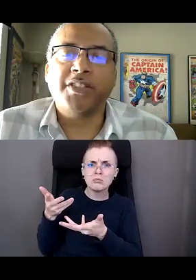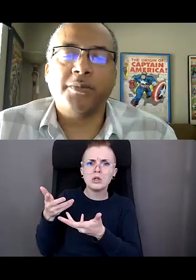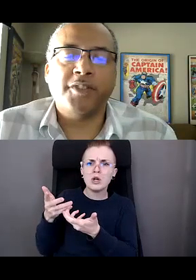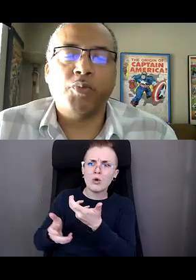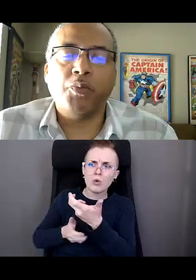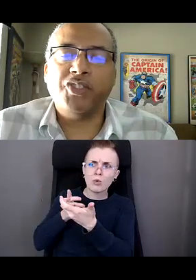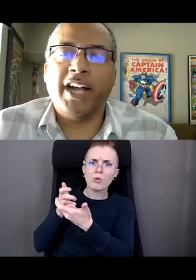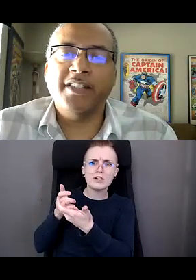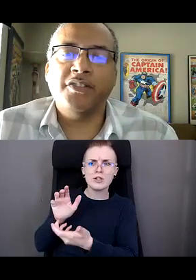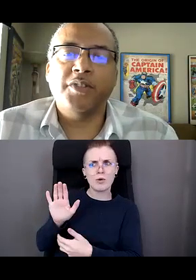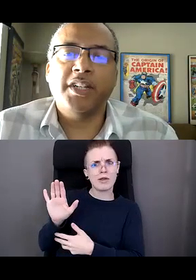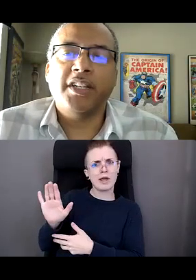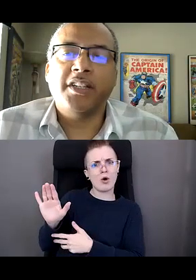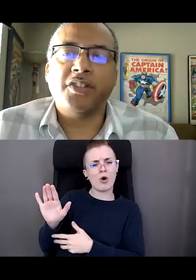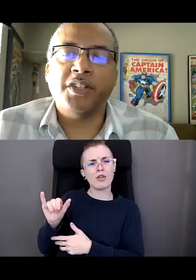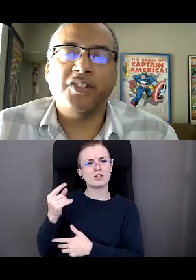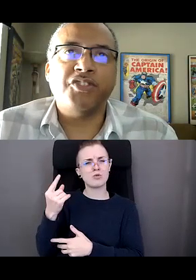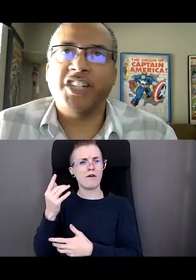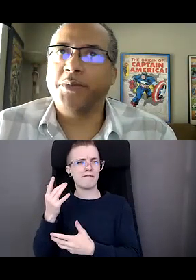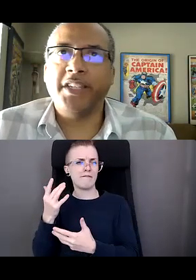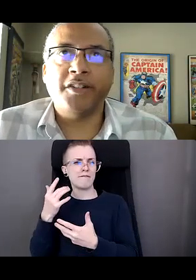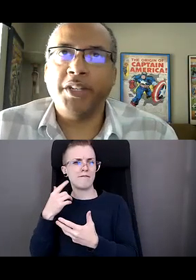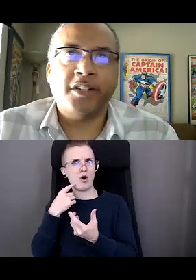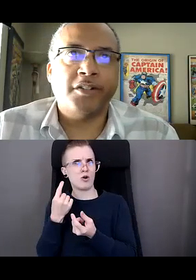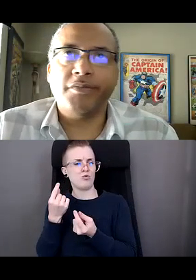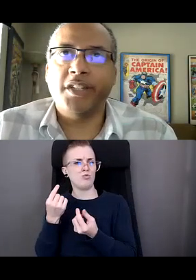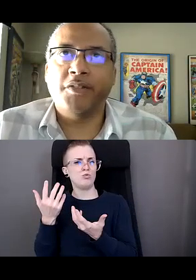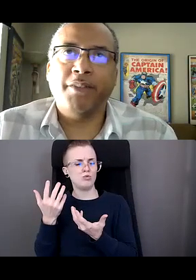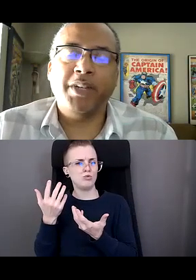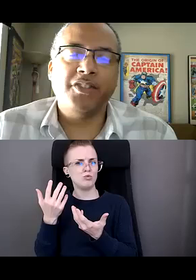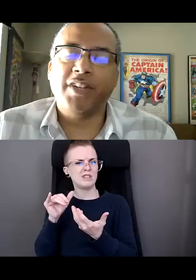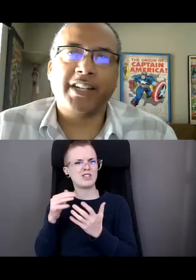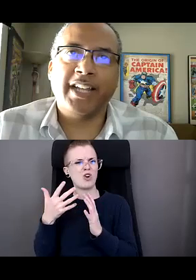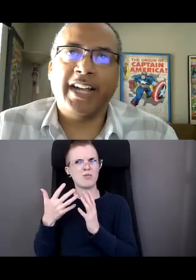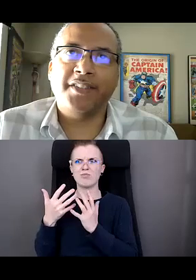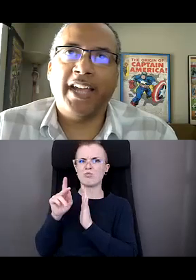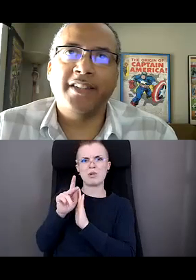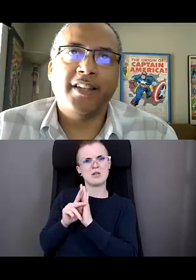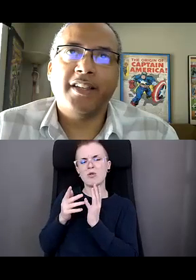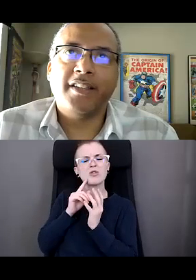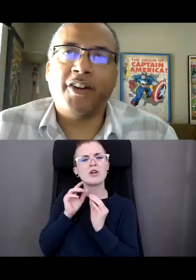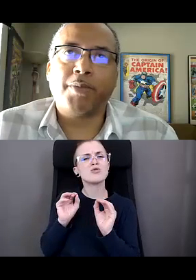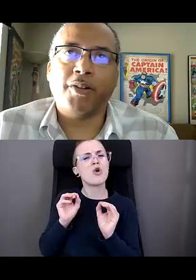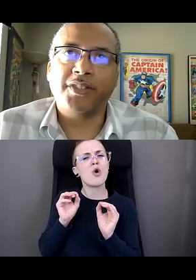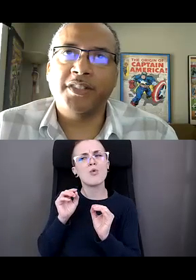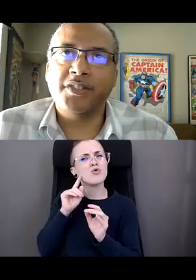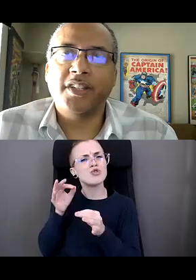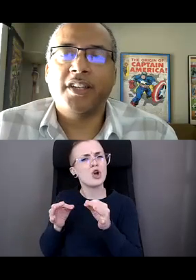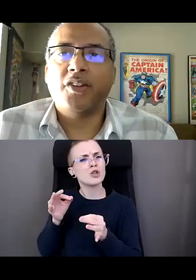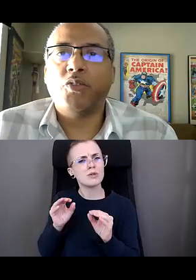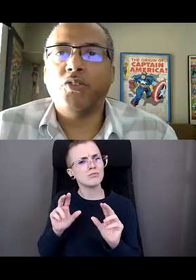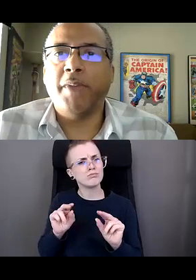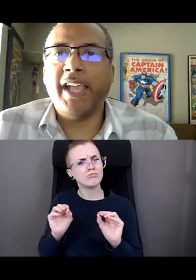or principle of what we try to do. So there's no judgment here. We don't, and we do recognize that there are